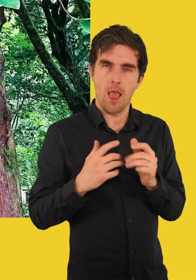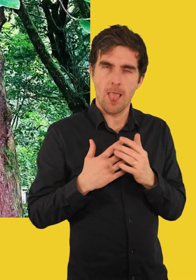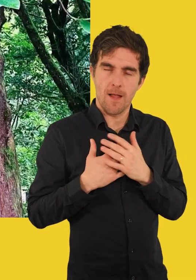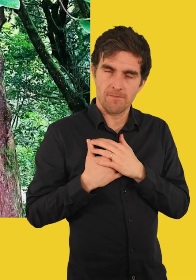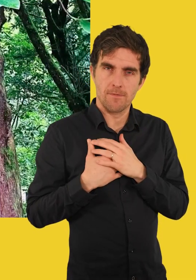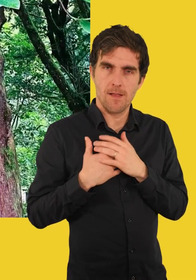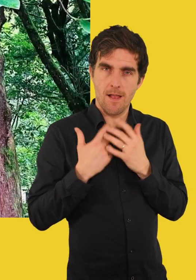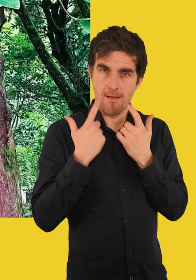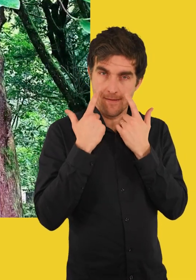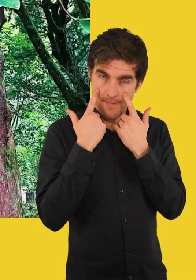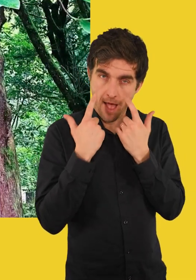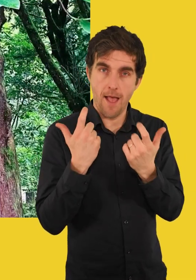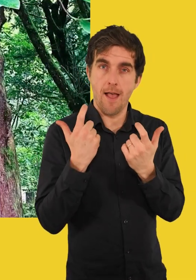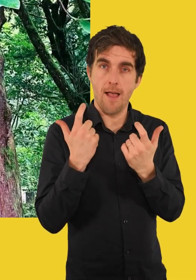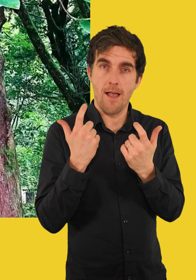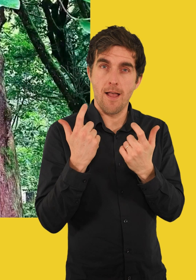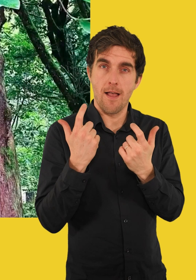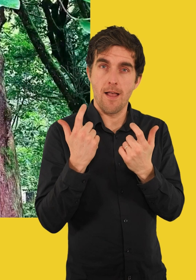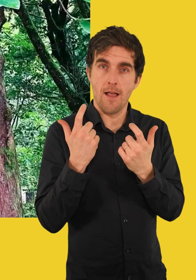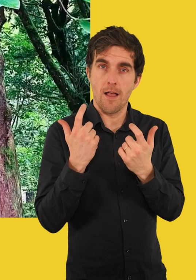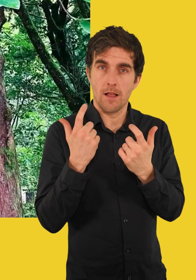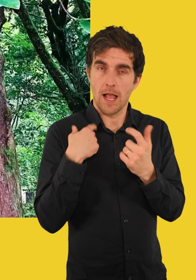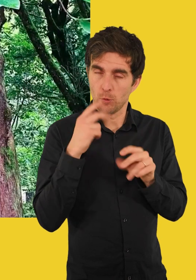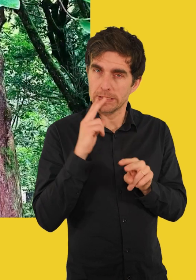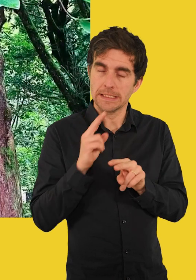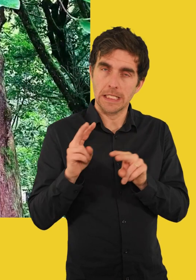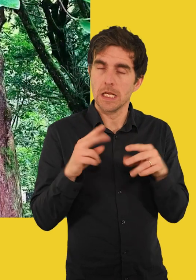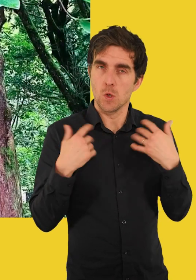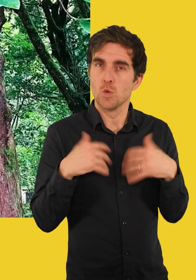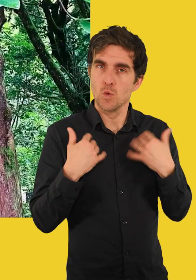care, which also feel like they really came through really strongly.